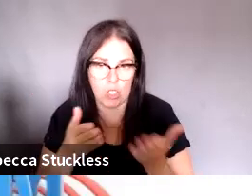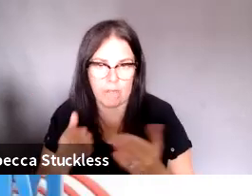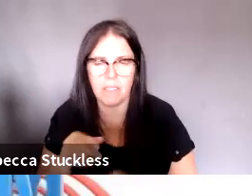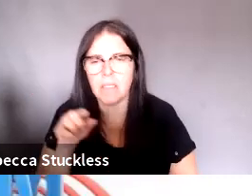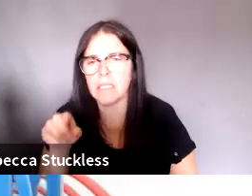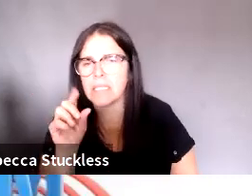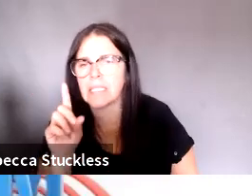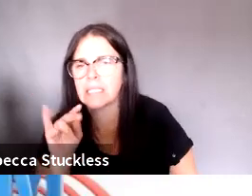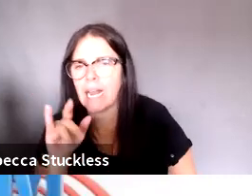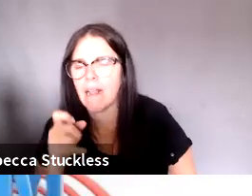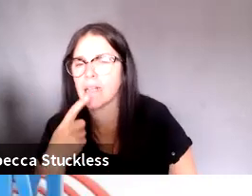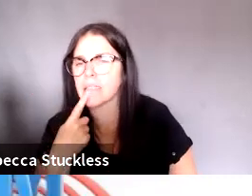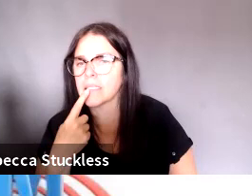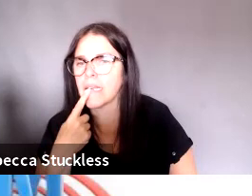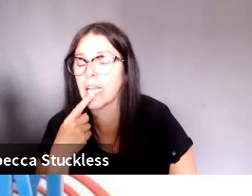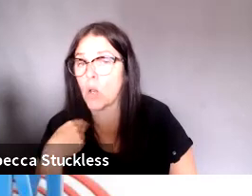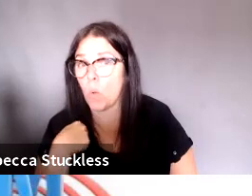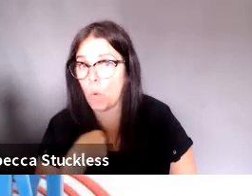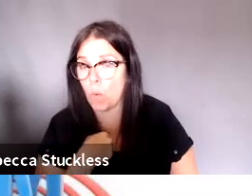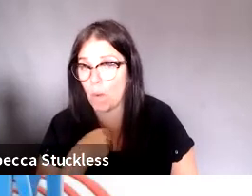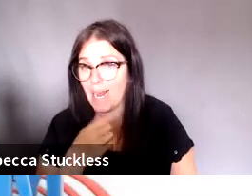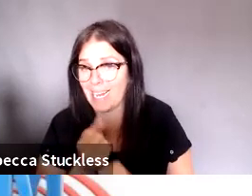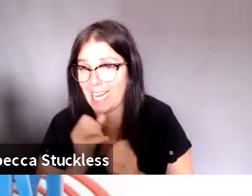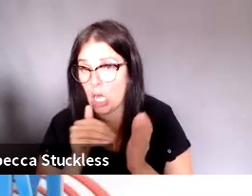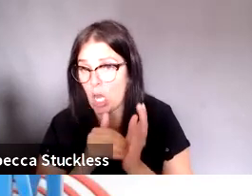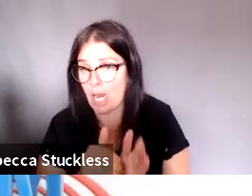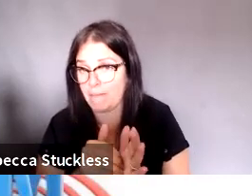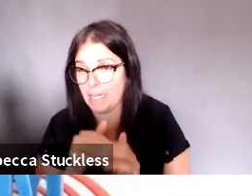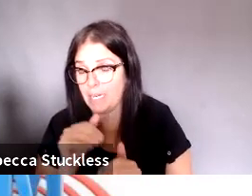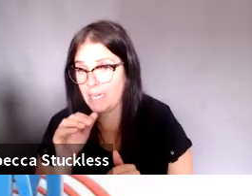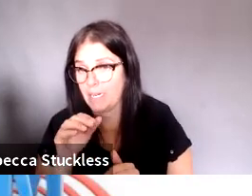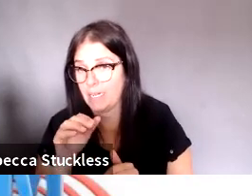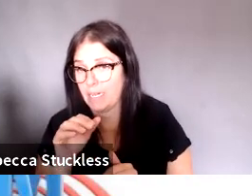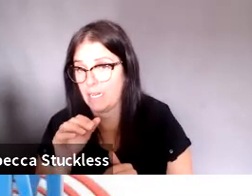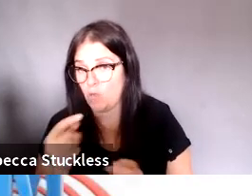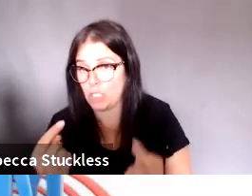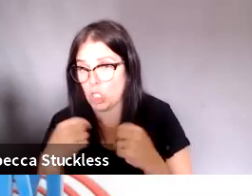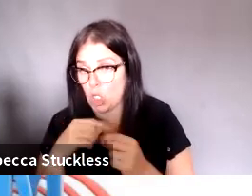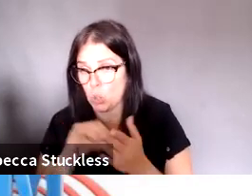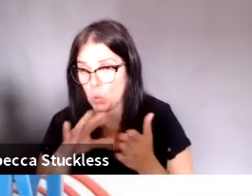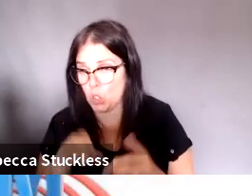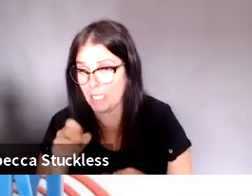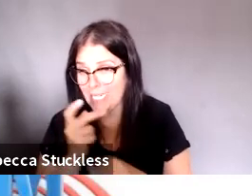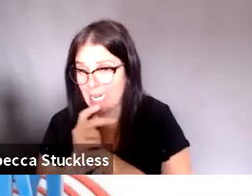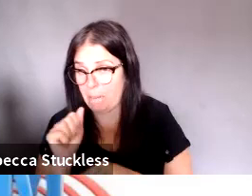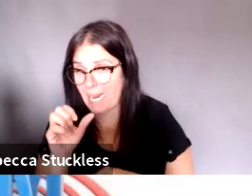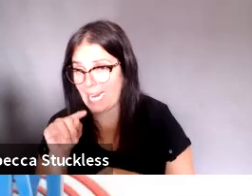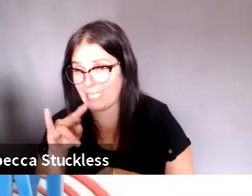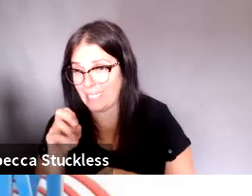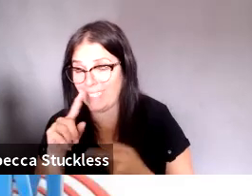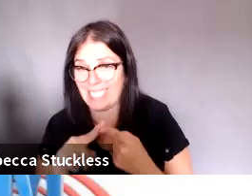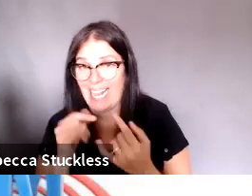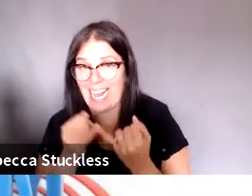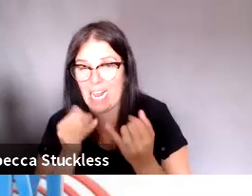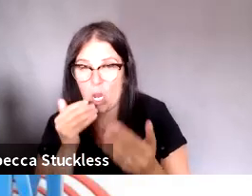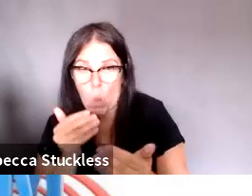students. Would it be recommended to keep them active until closer to the end of fiscal? Well, you might get different answers on that,